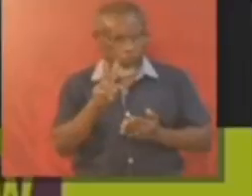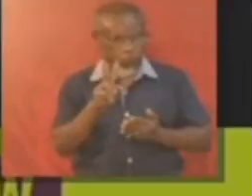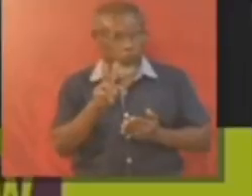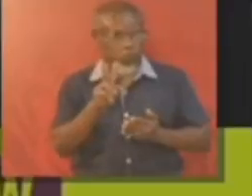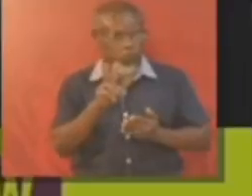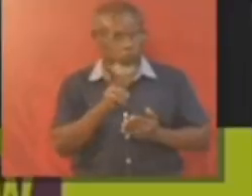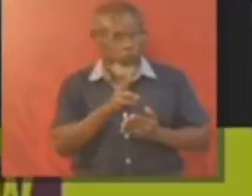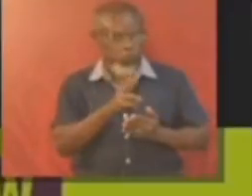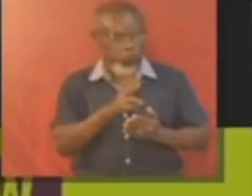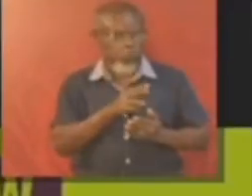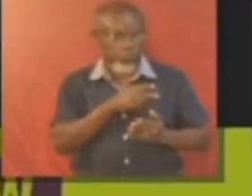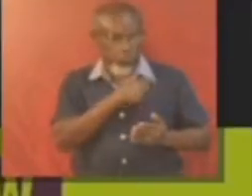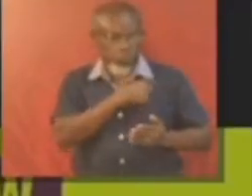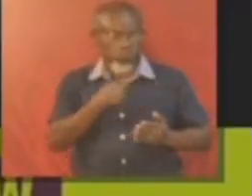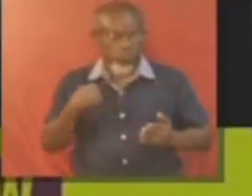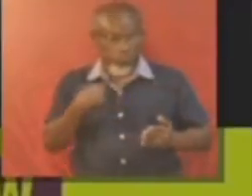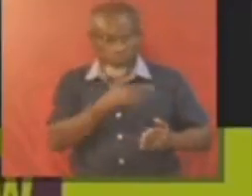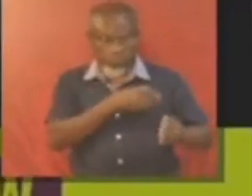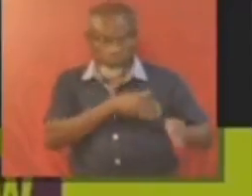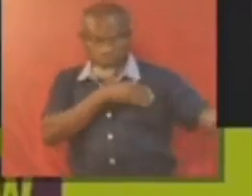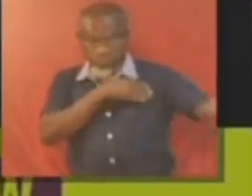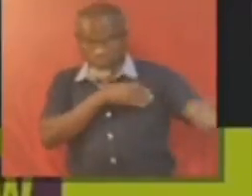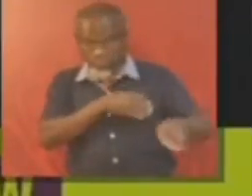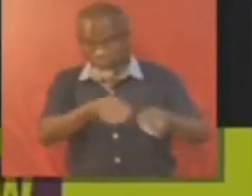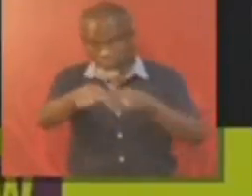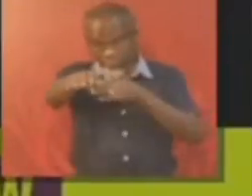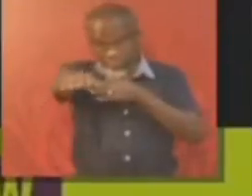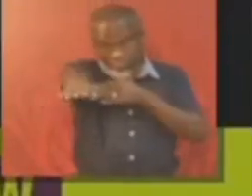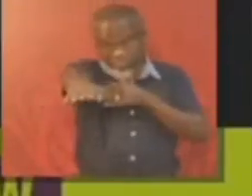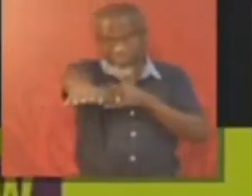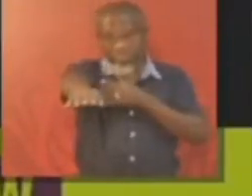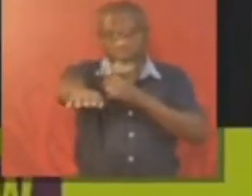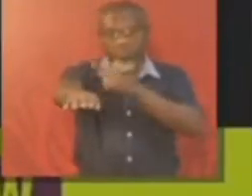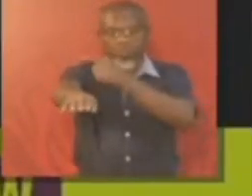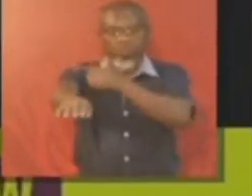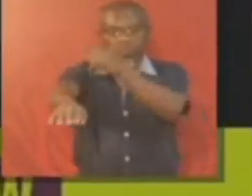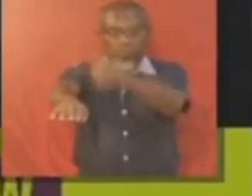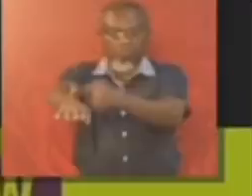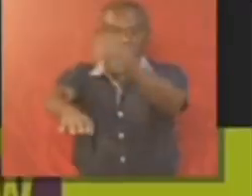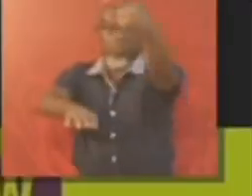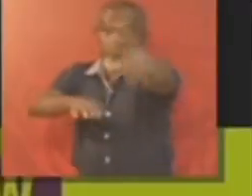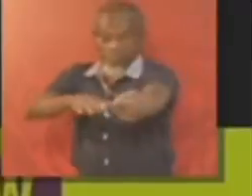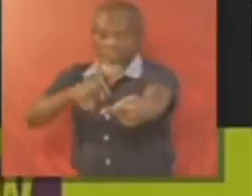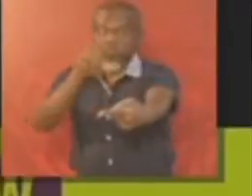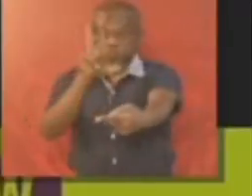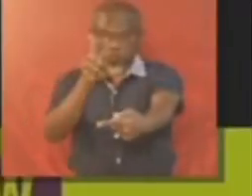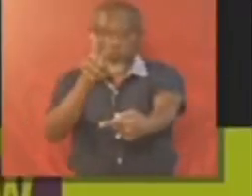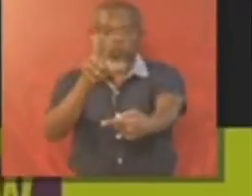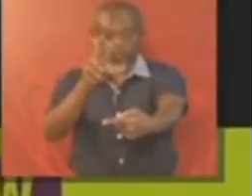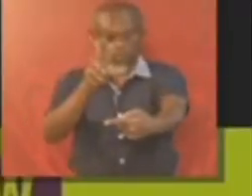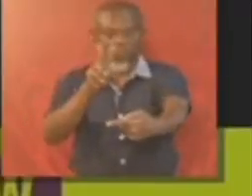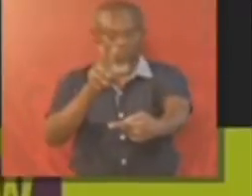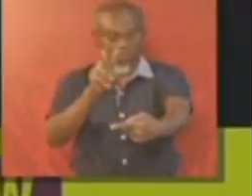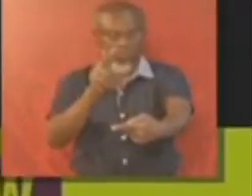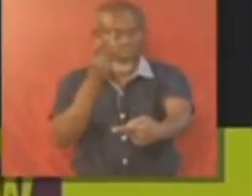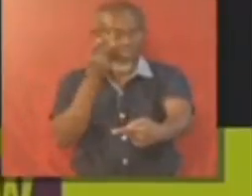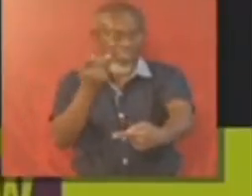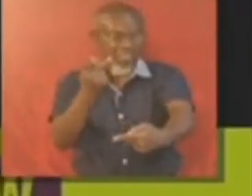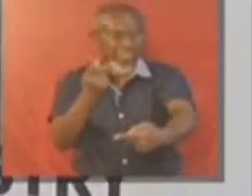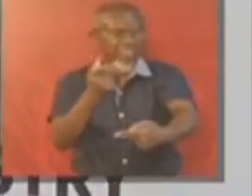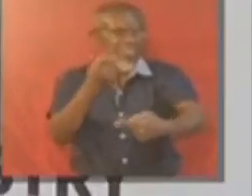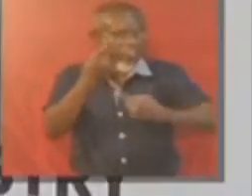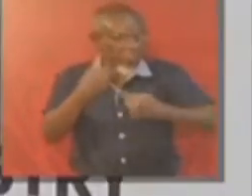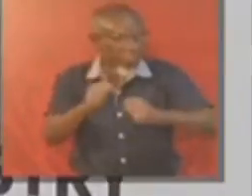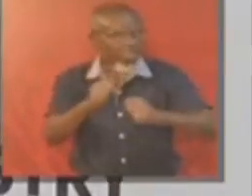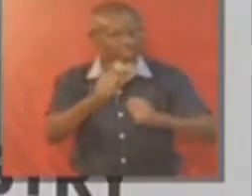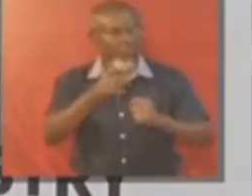you stretch out your arm, they stretch out theirs, and that's the distance that you're looking at. And you need to ensure that this is the distance between you and